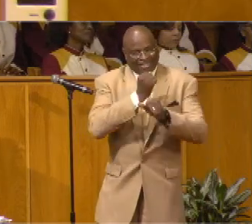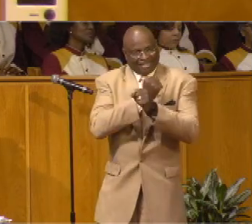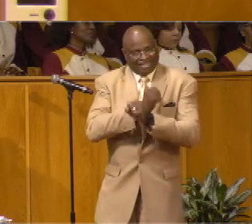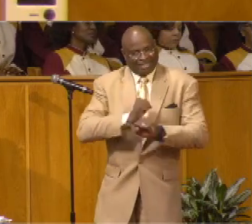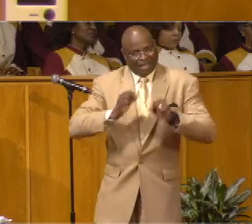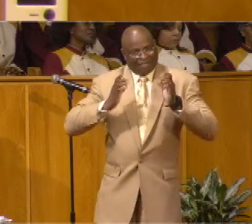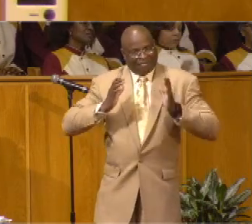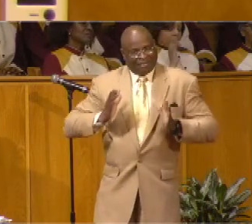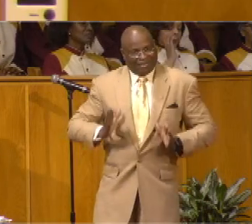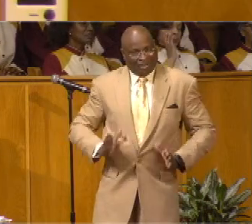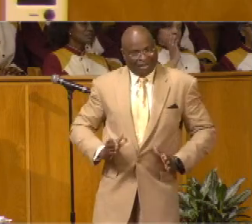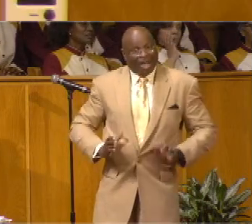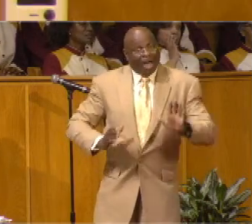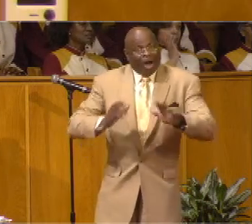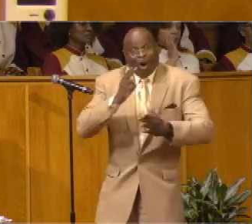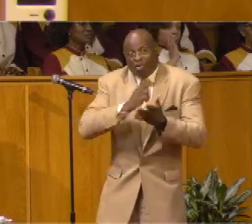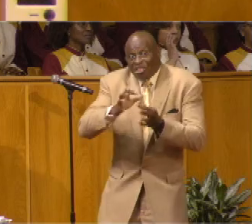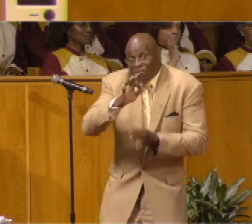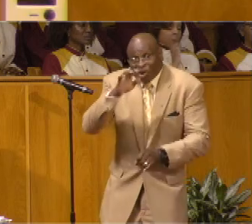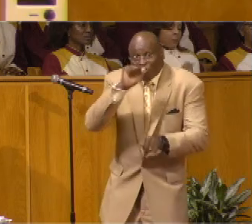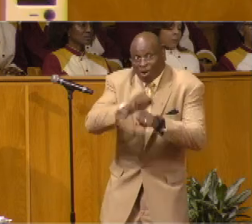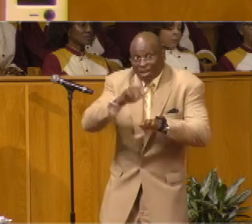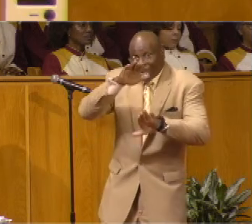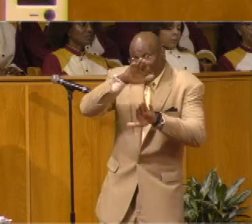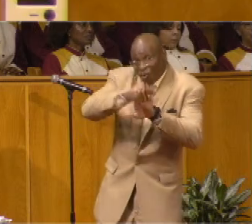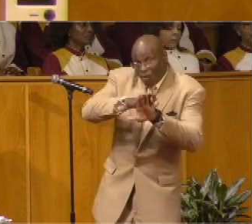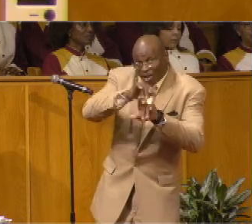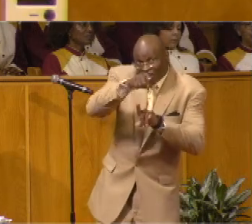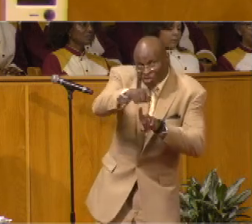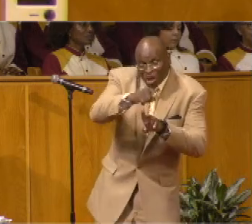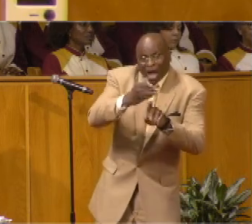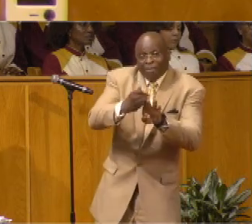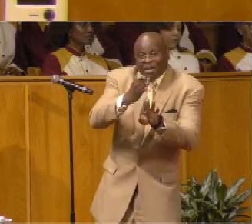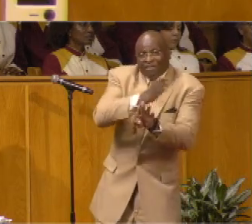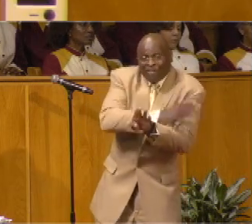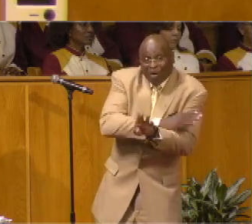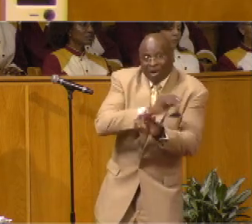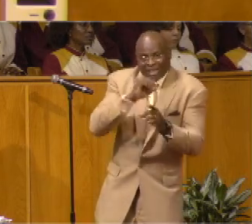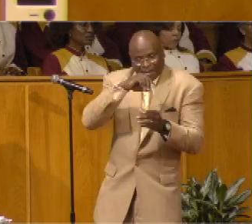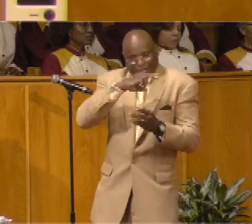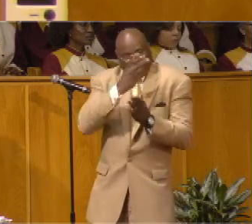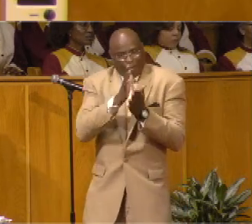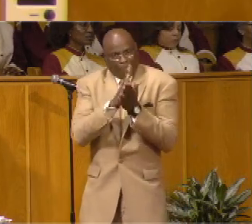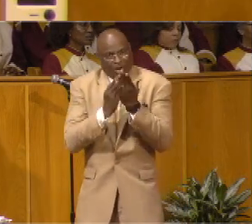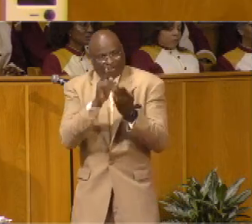Hear me, the Holy Spirit was working on you before she was working in you.